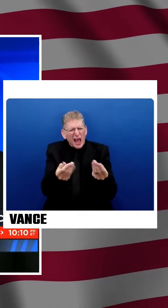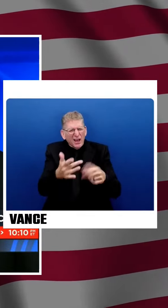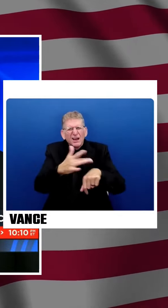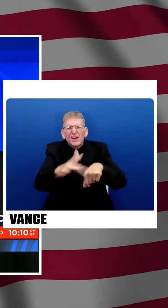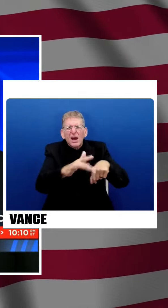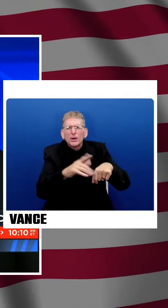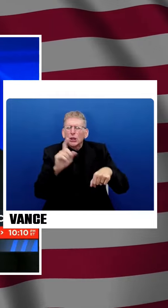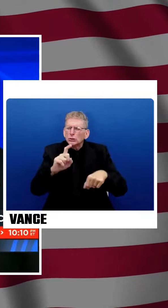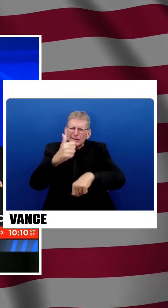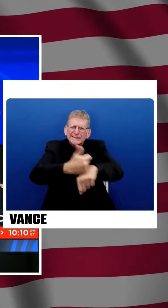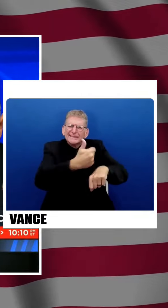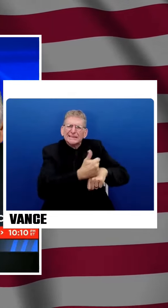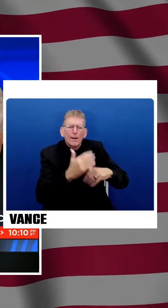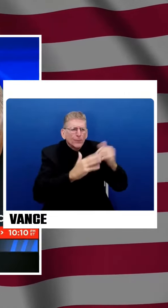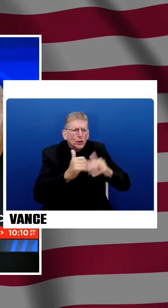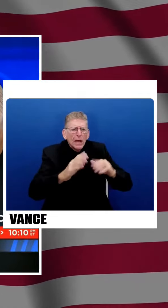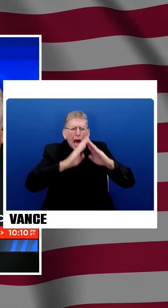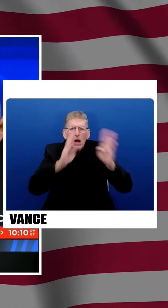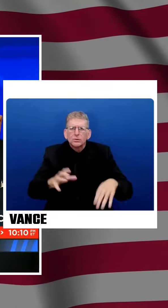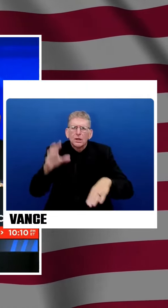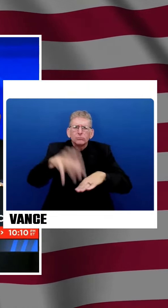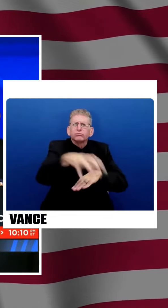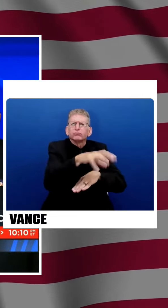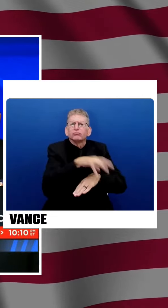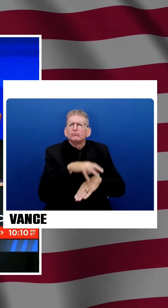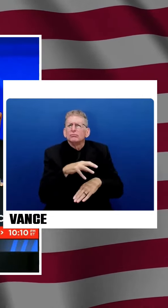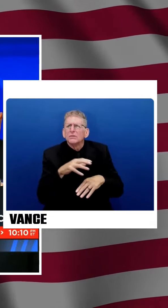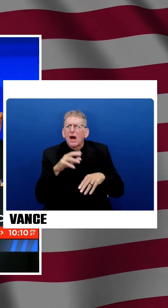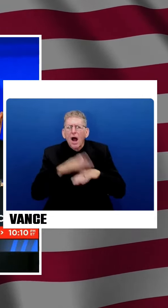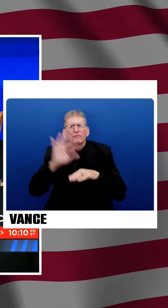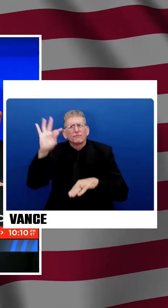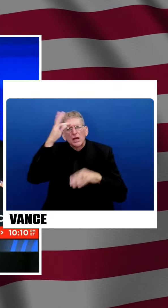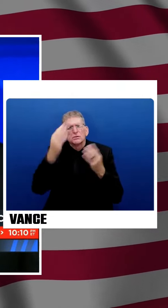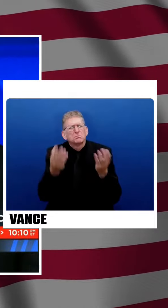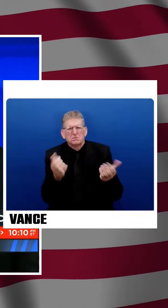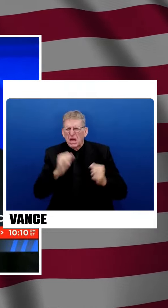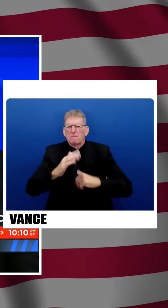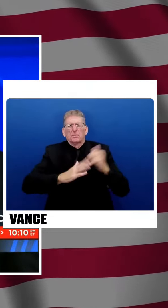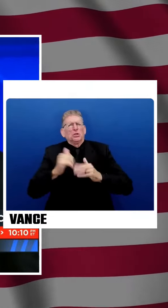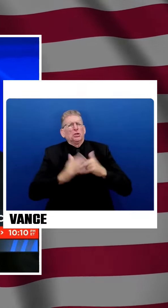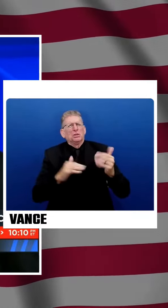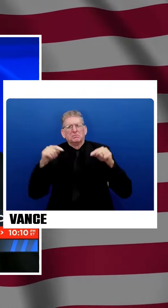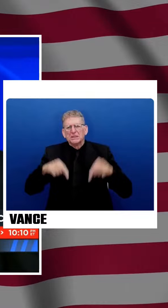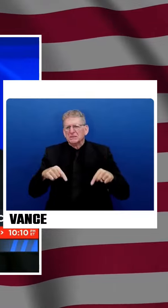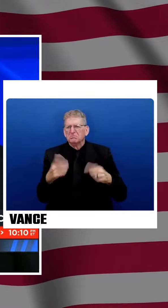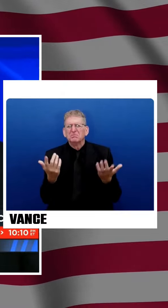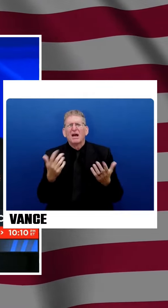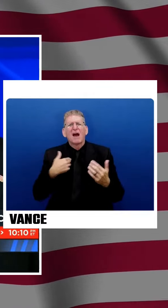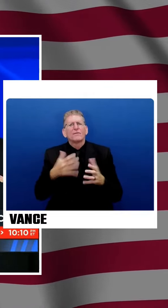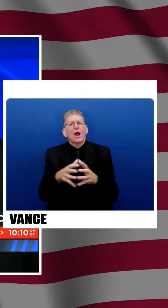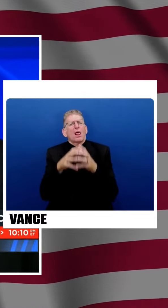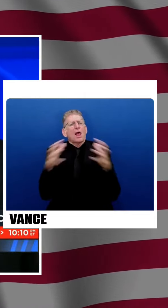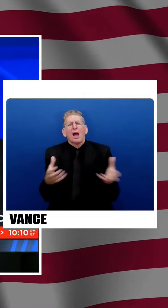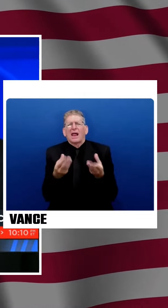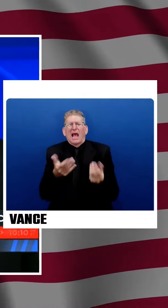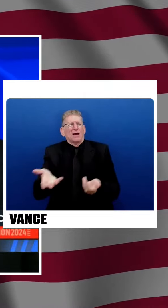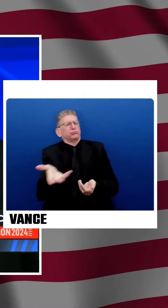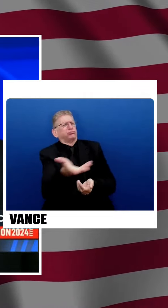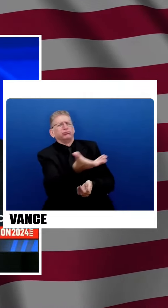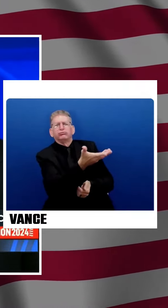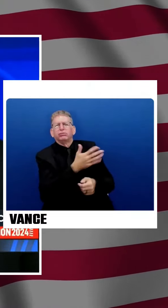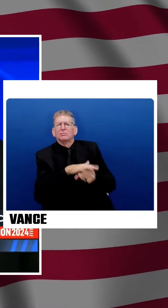up building in this country. We have a lot of land that could be used. We have a lot of Americans that need homes. We should be kicking out